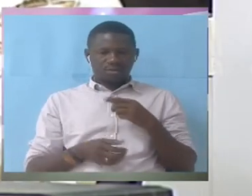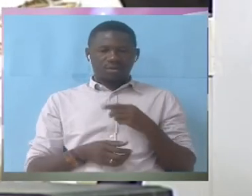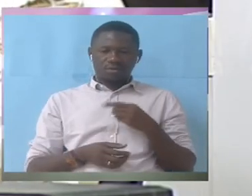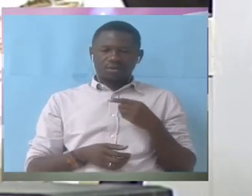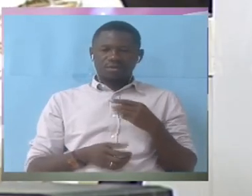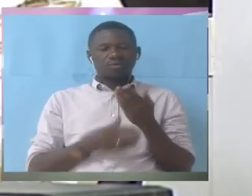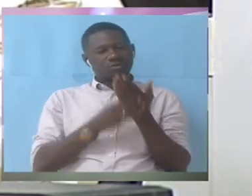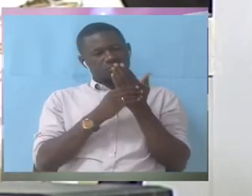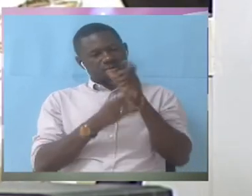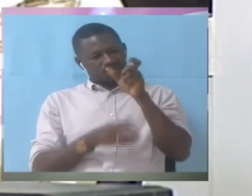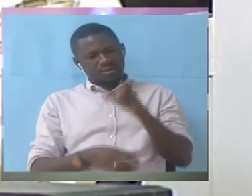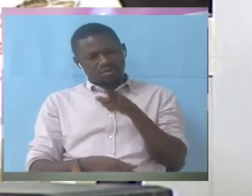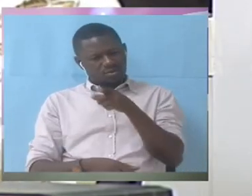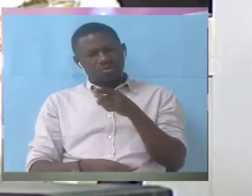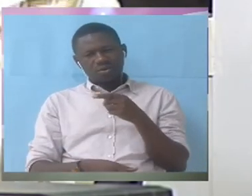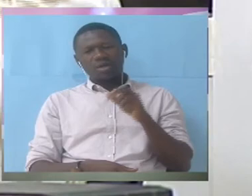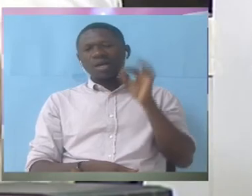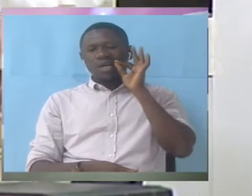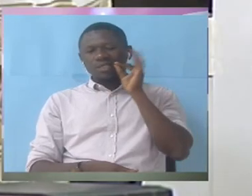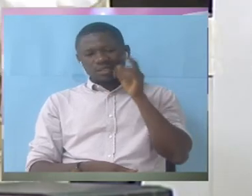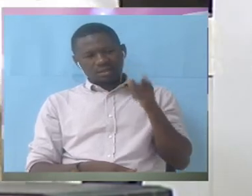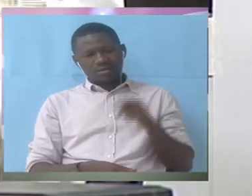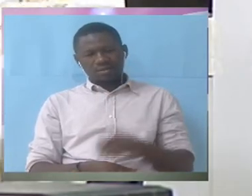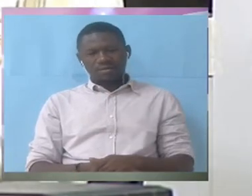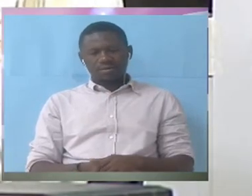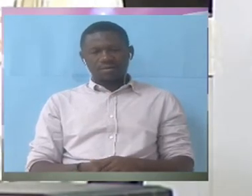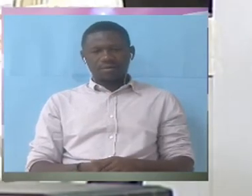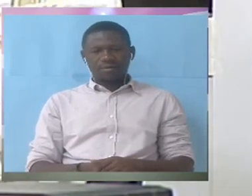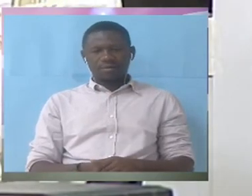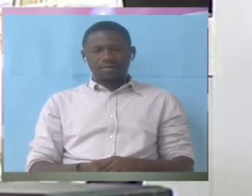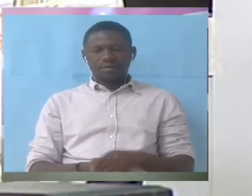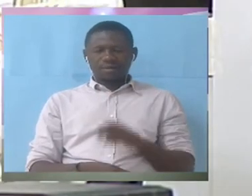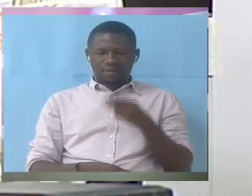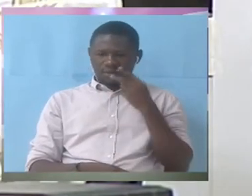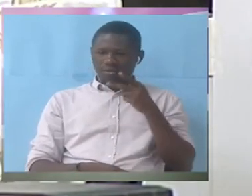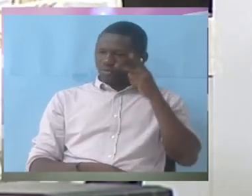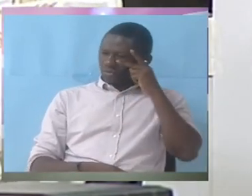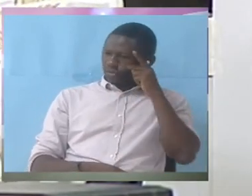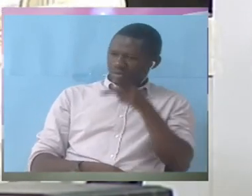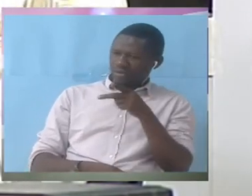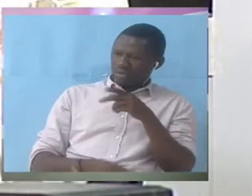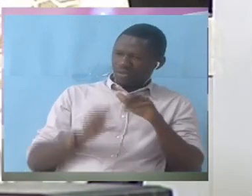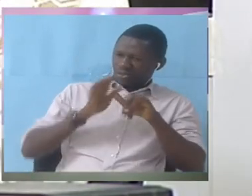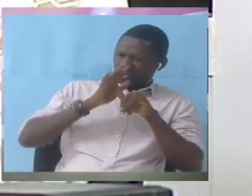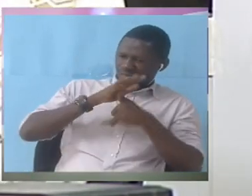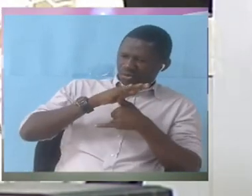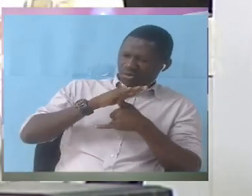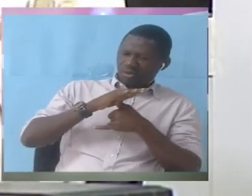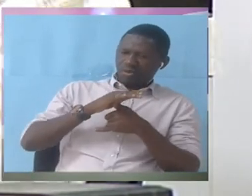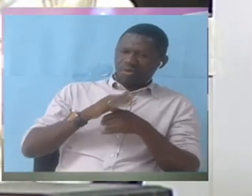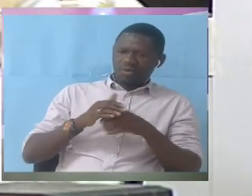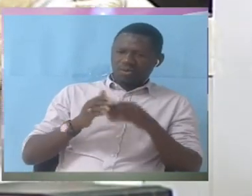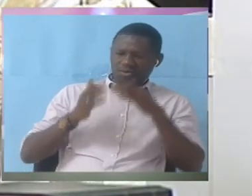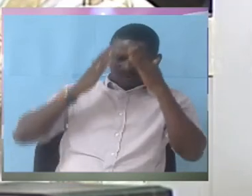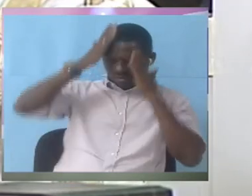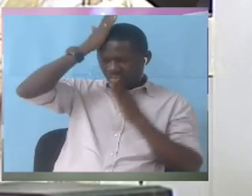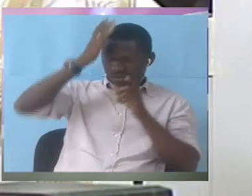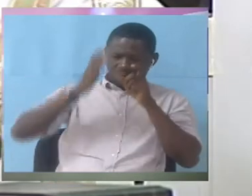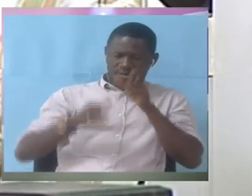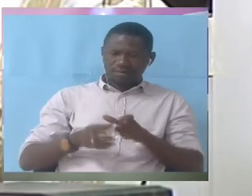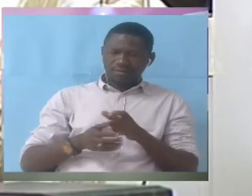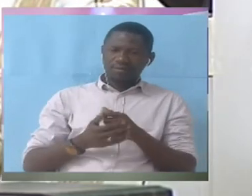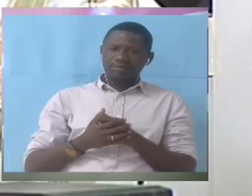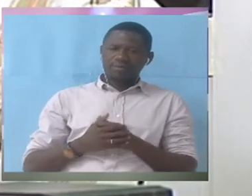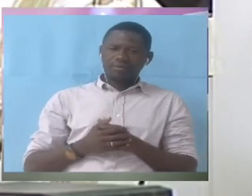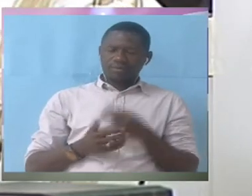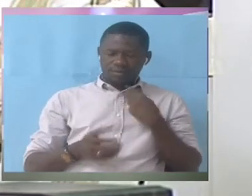la. Uyuuma ken mu ne ma no lu ko tiris duni officer. Mu ne ko di holal ñi. Ma